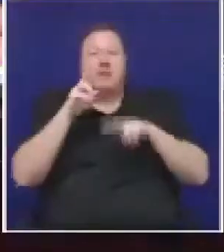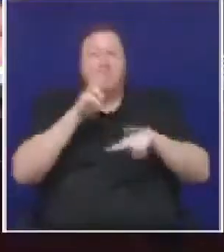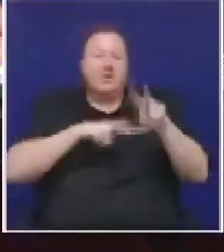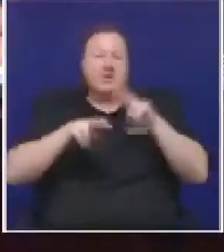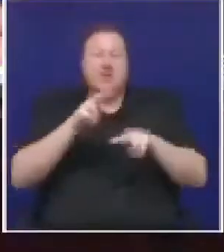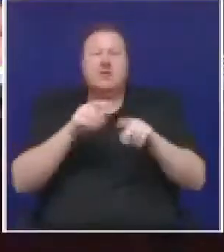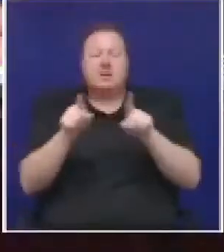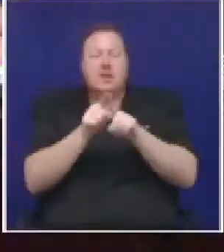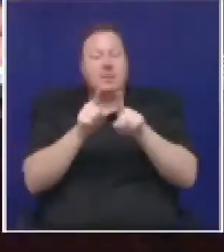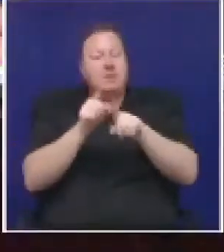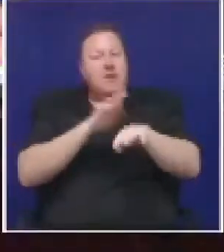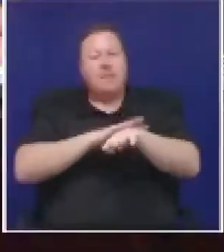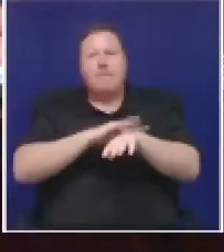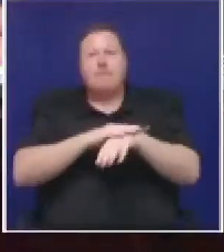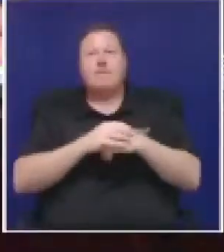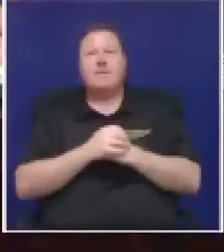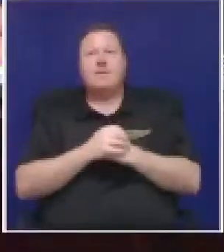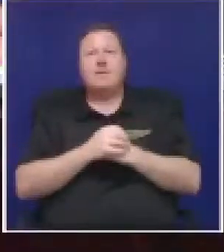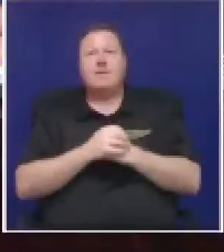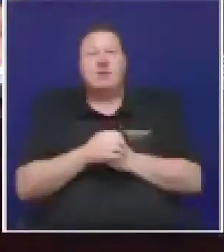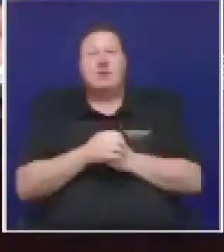same period, there were